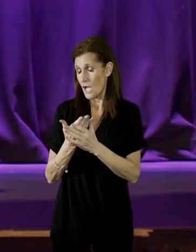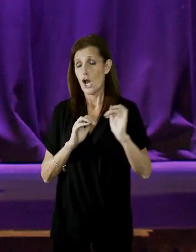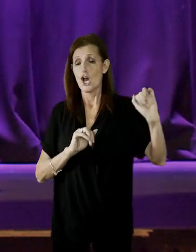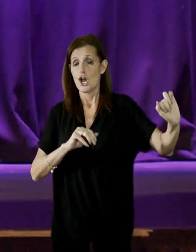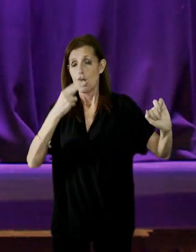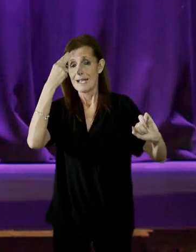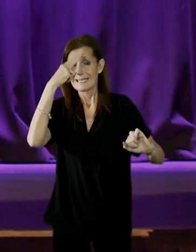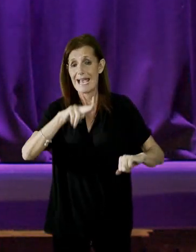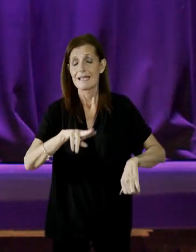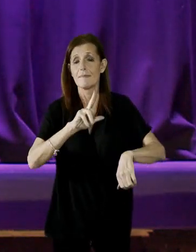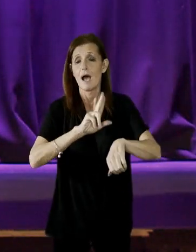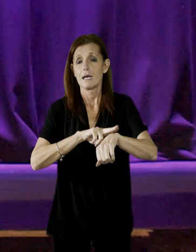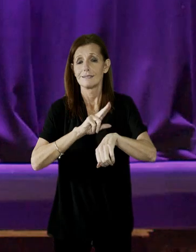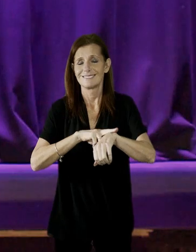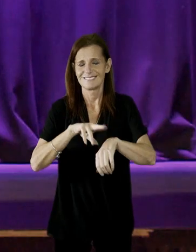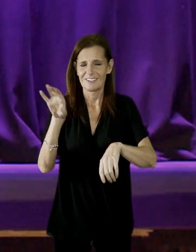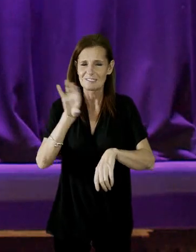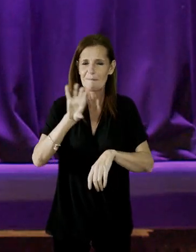Pepper.